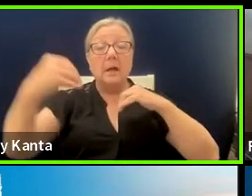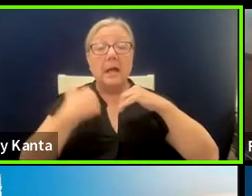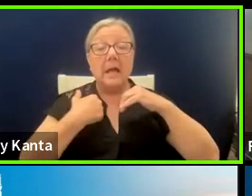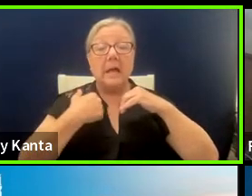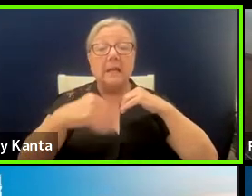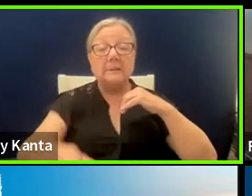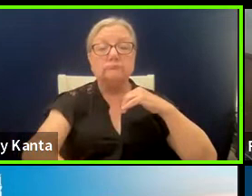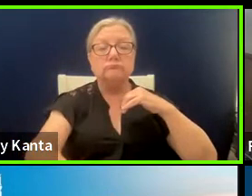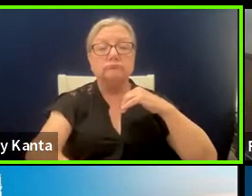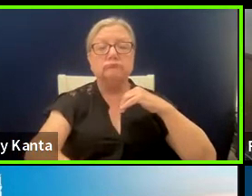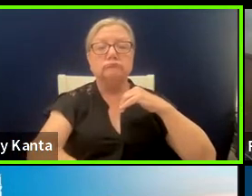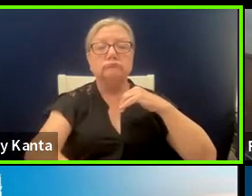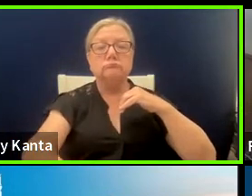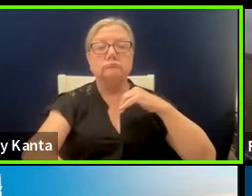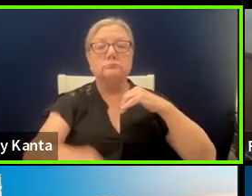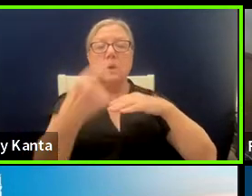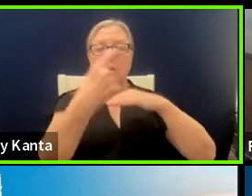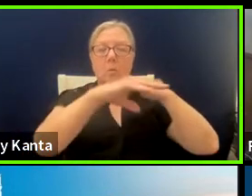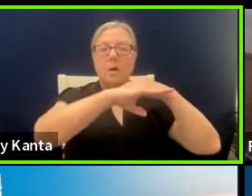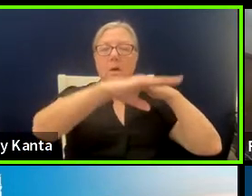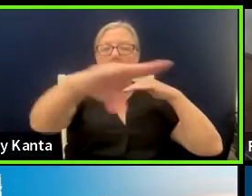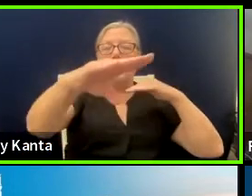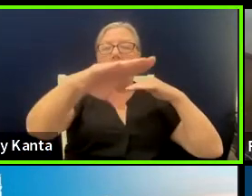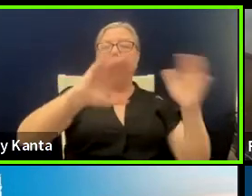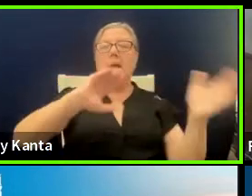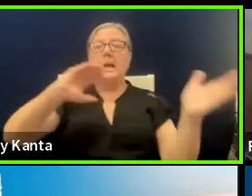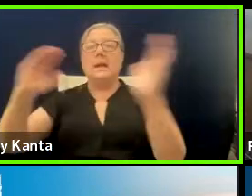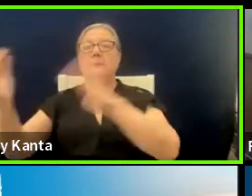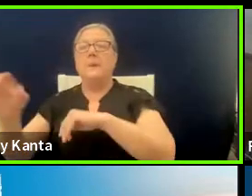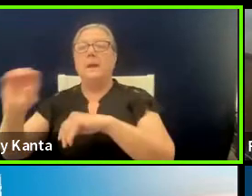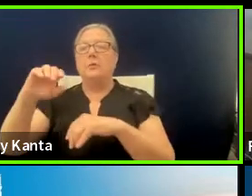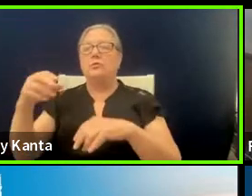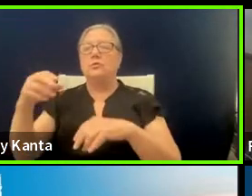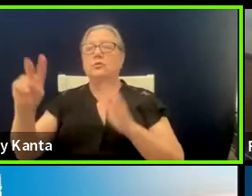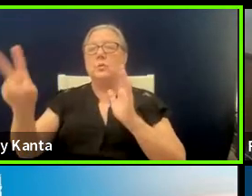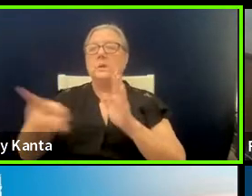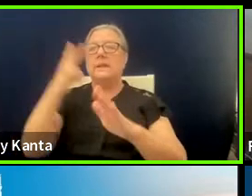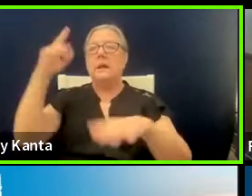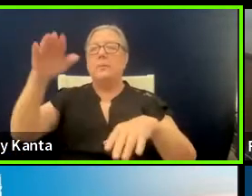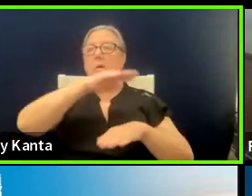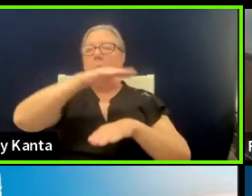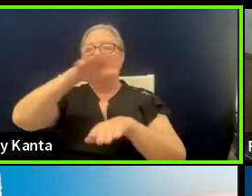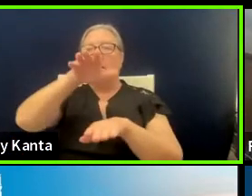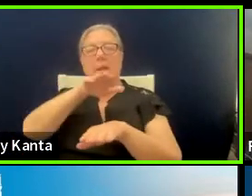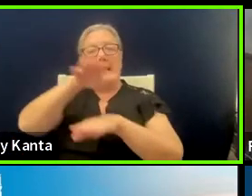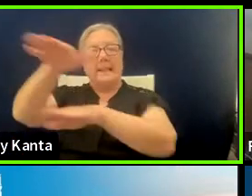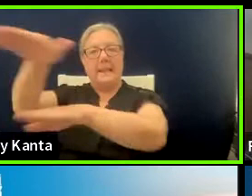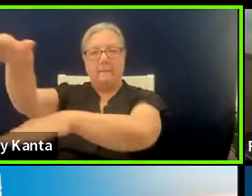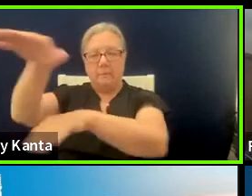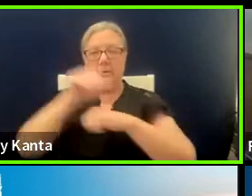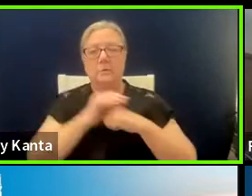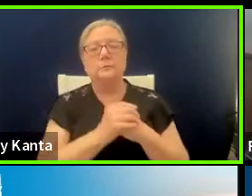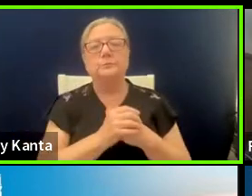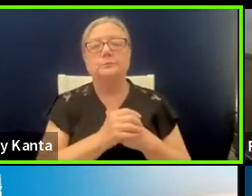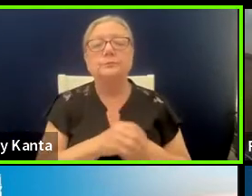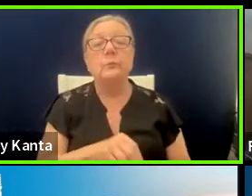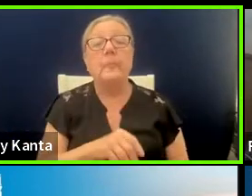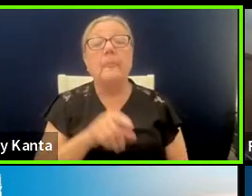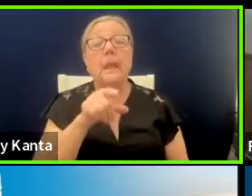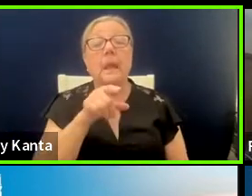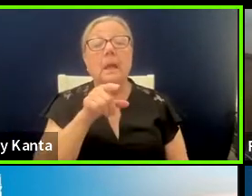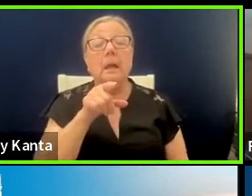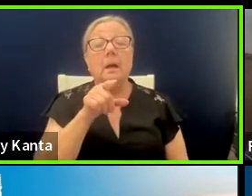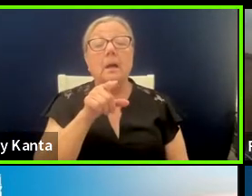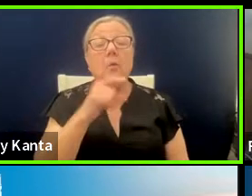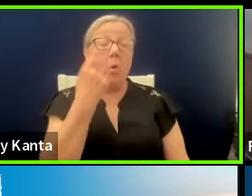versus the double level with the truss. Yeah, I think one of the primary purposes of developing the renderings that you saw just a